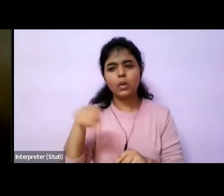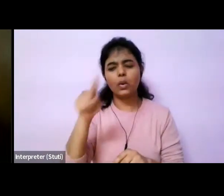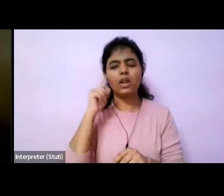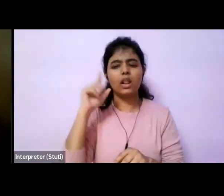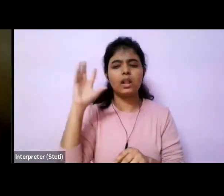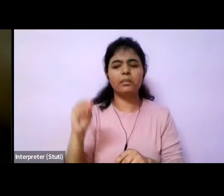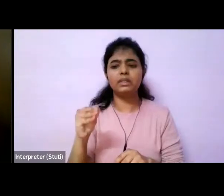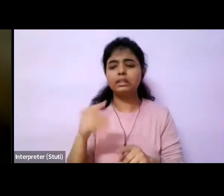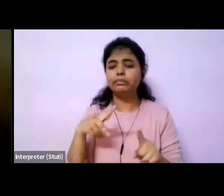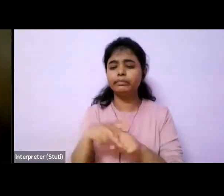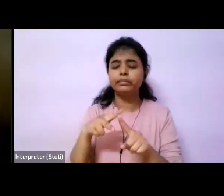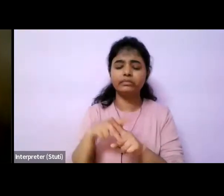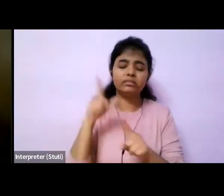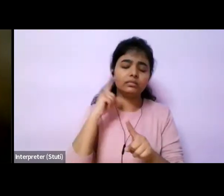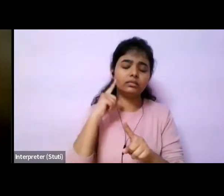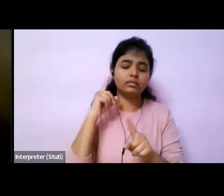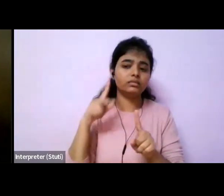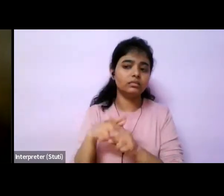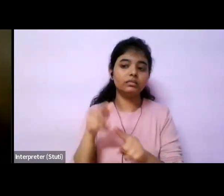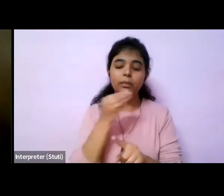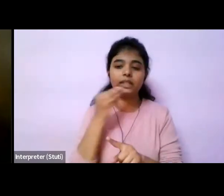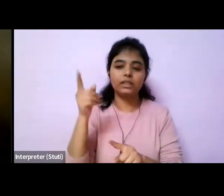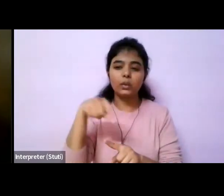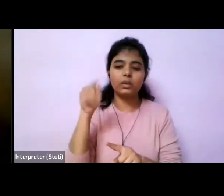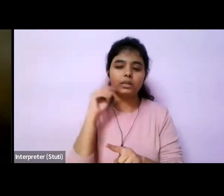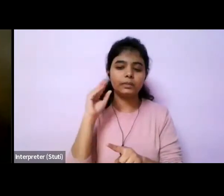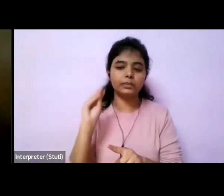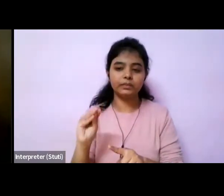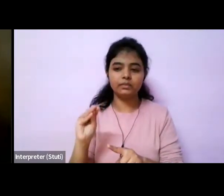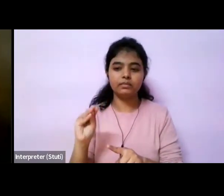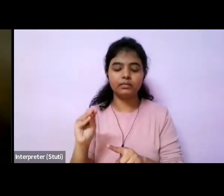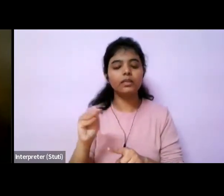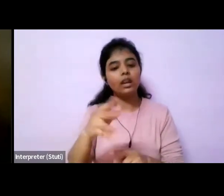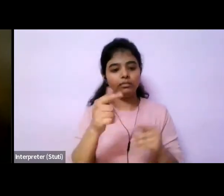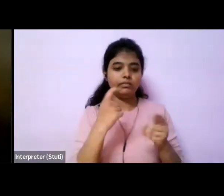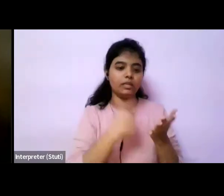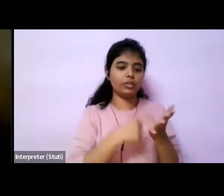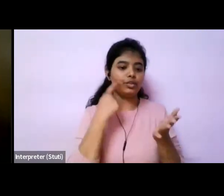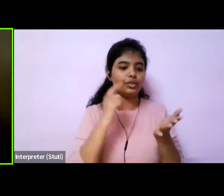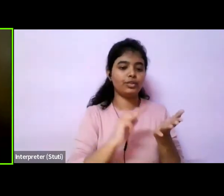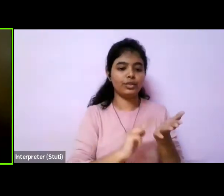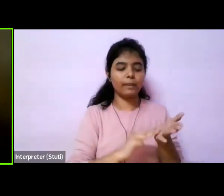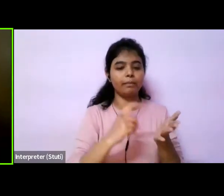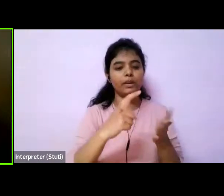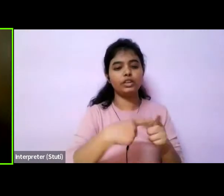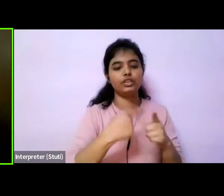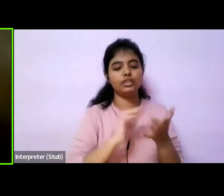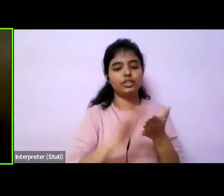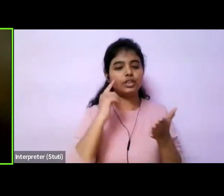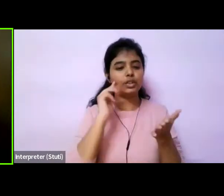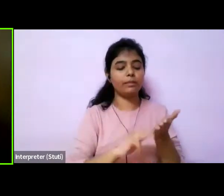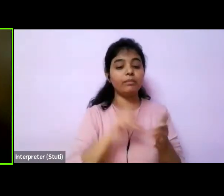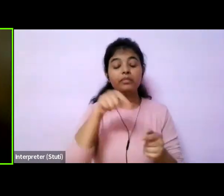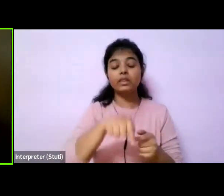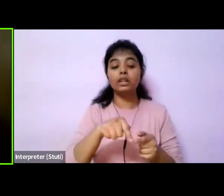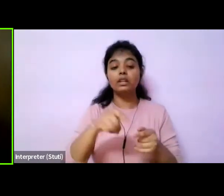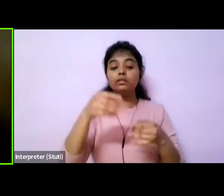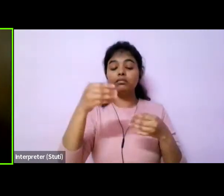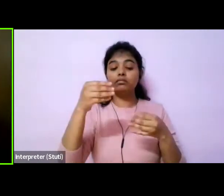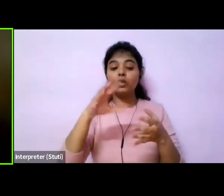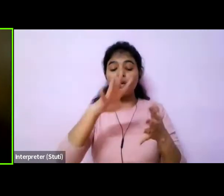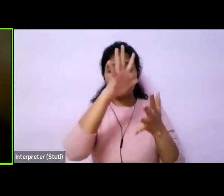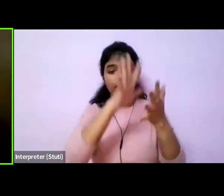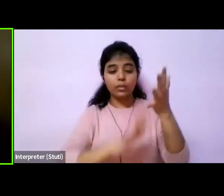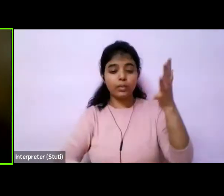there's a lot of disruption. Sorry. Go on, Rimjhim. The entire chapter of the narrative is dedicated to